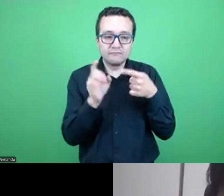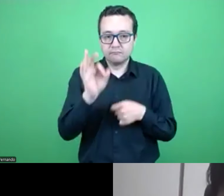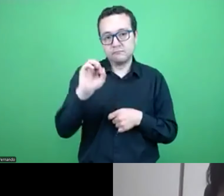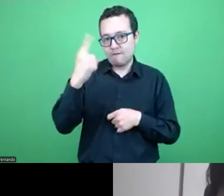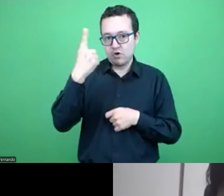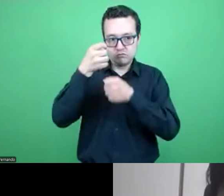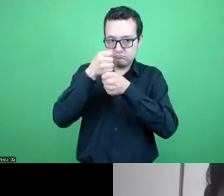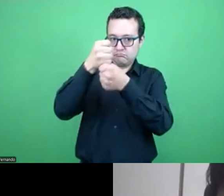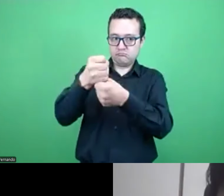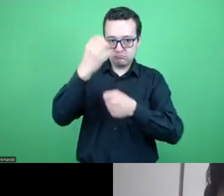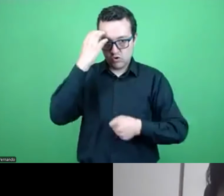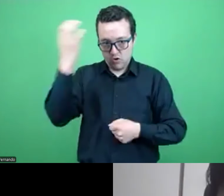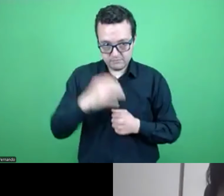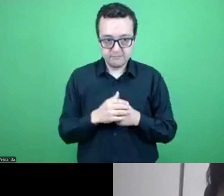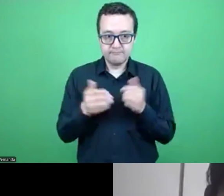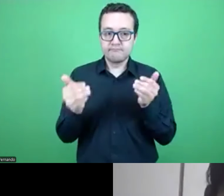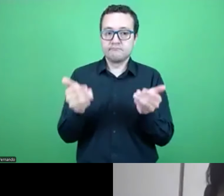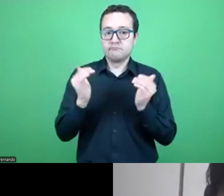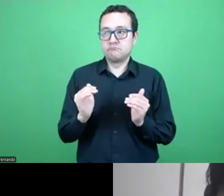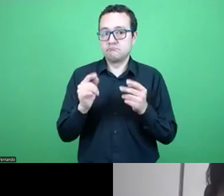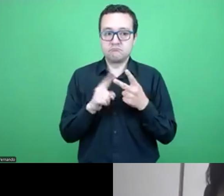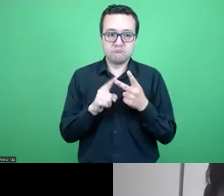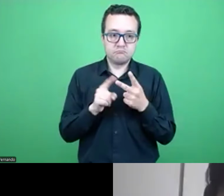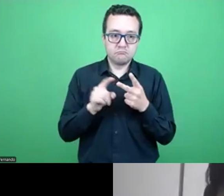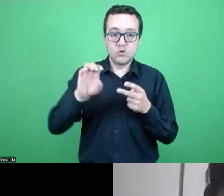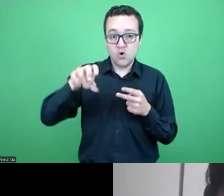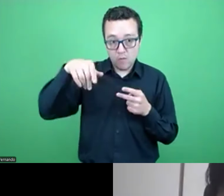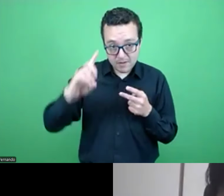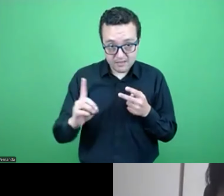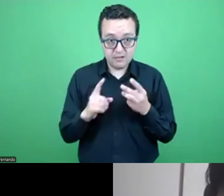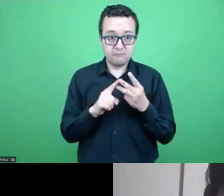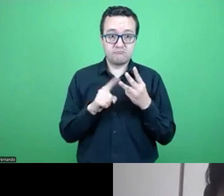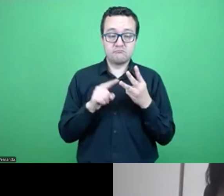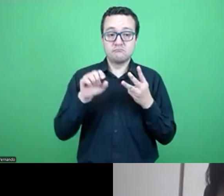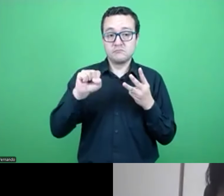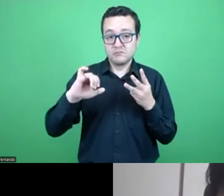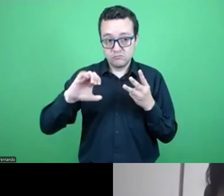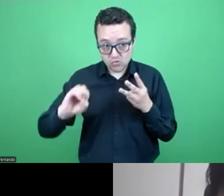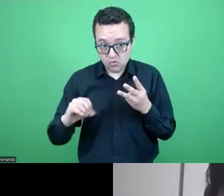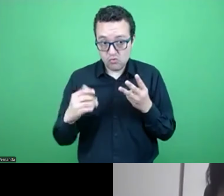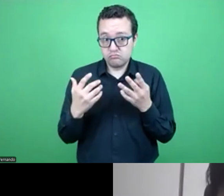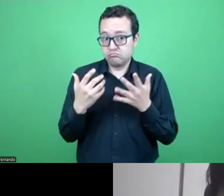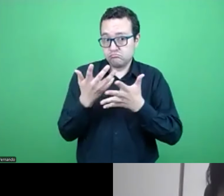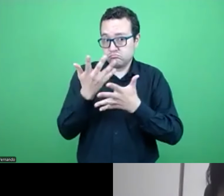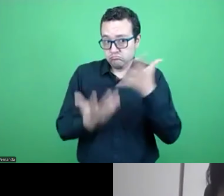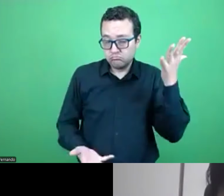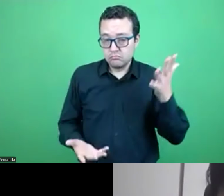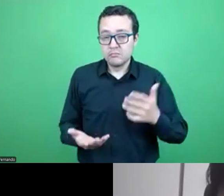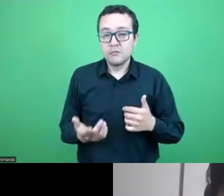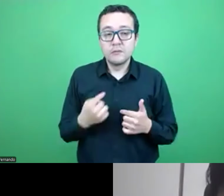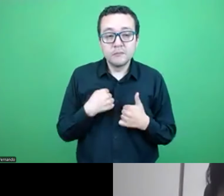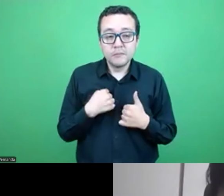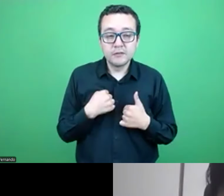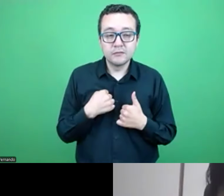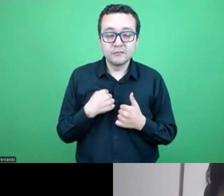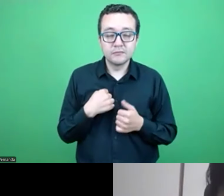last stakeholder might be the youth themselves. Because I believe that nothing is for us without us.